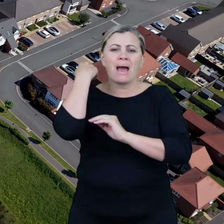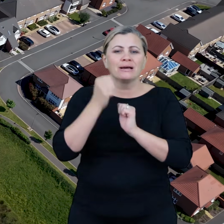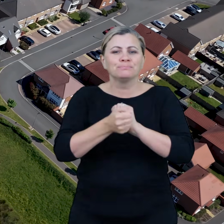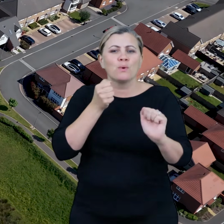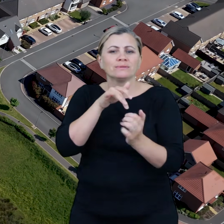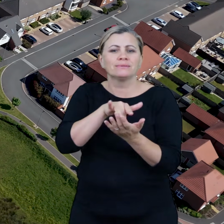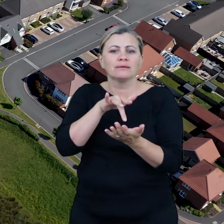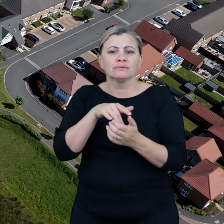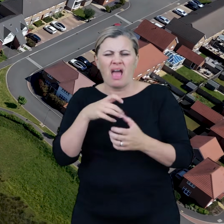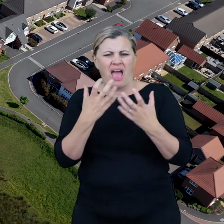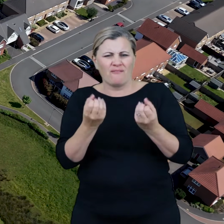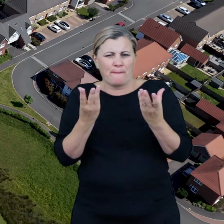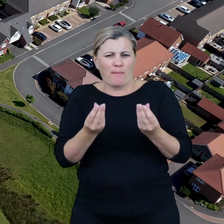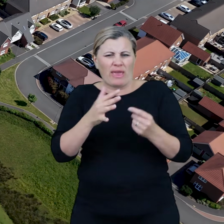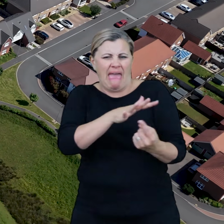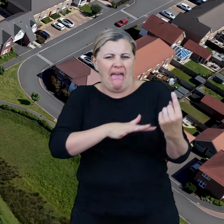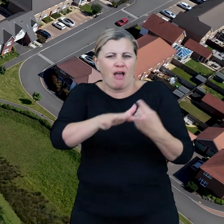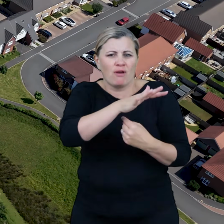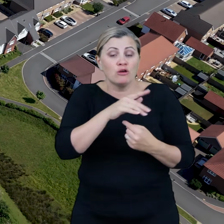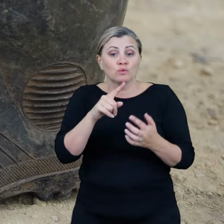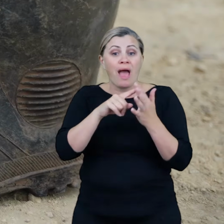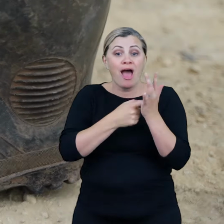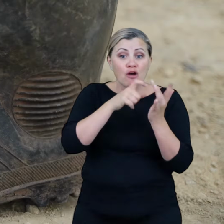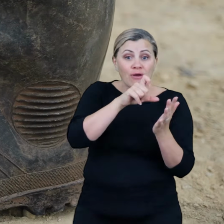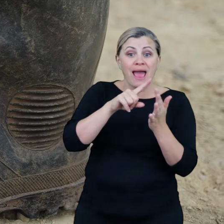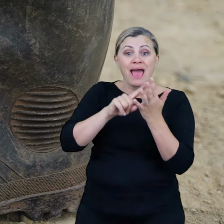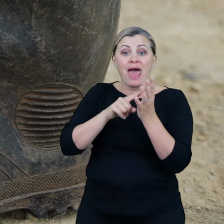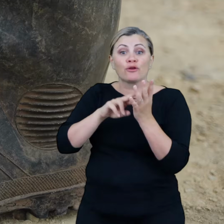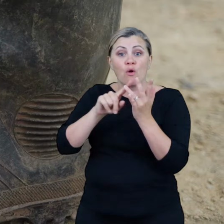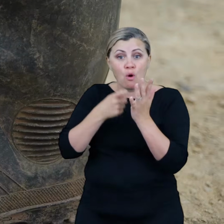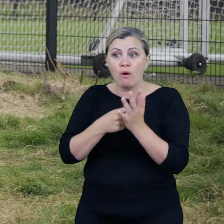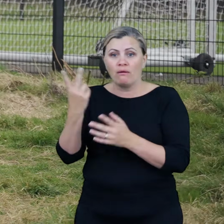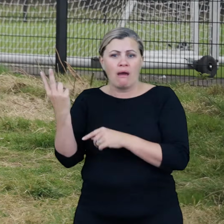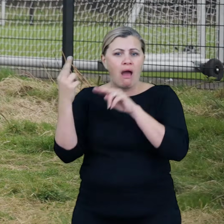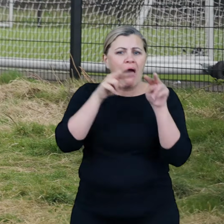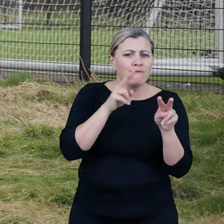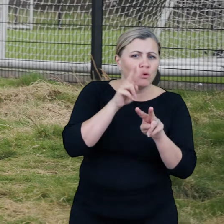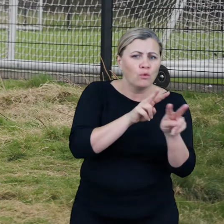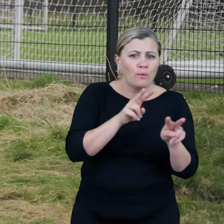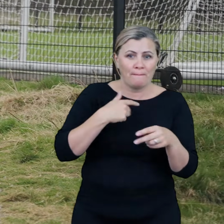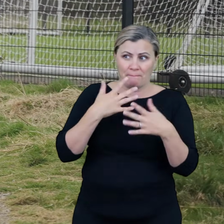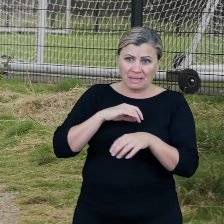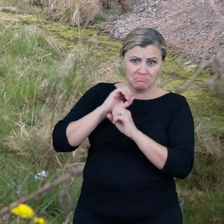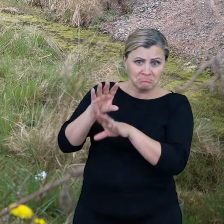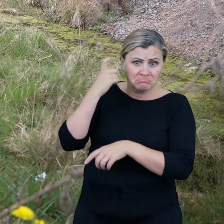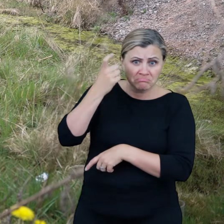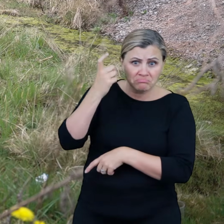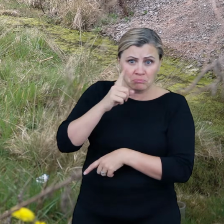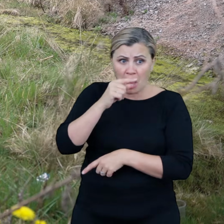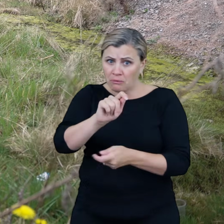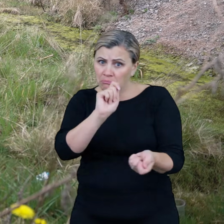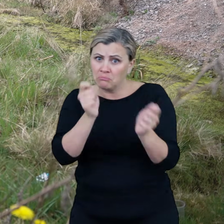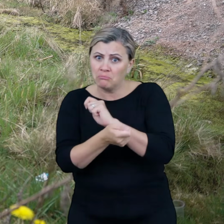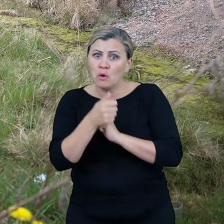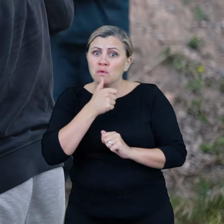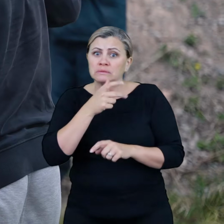around the back of the sports centre, there was a boggy area. So Eric and Eleanor came over and had a look after my suggestion that it could be useful